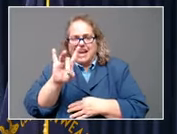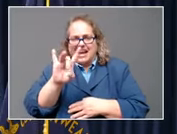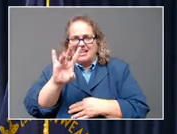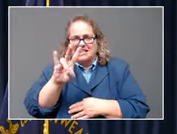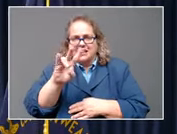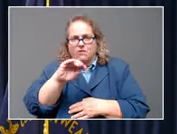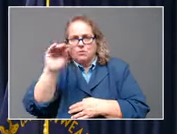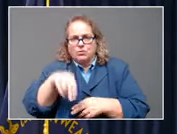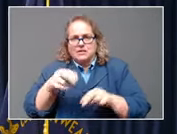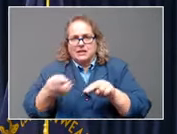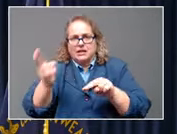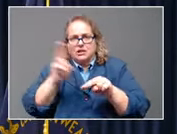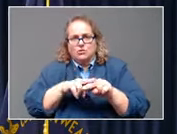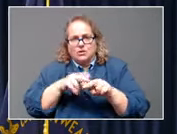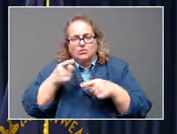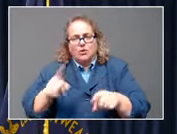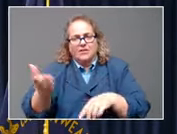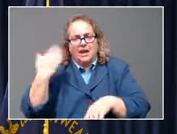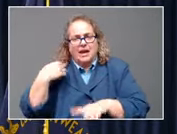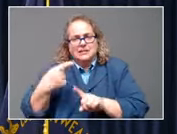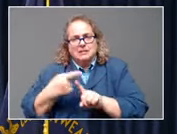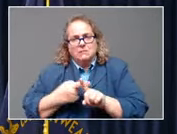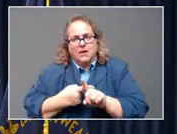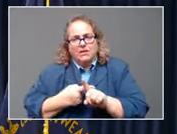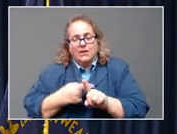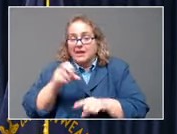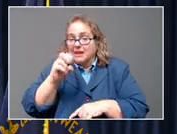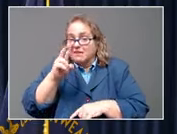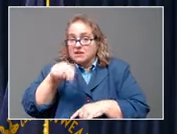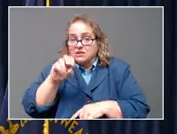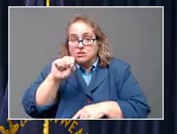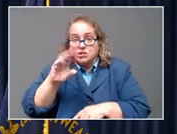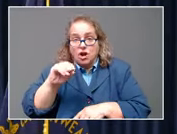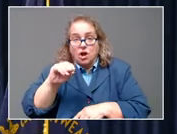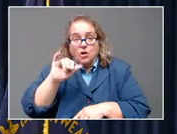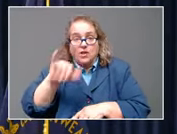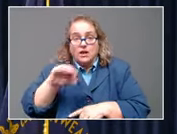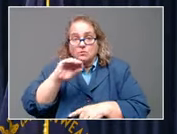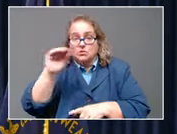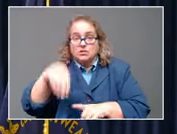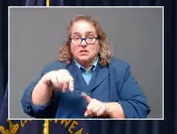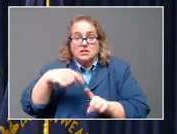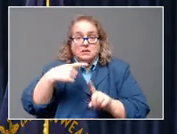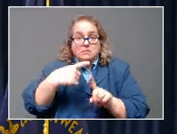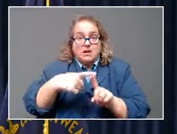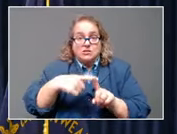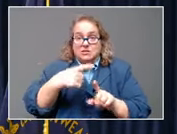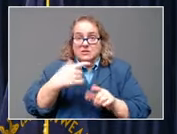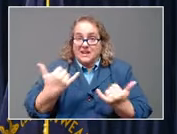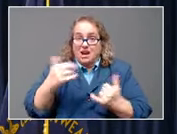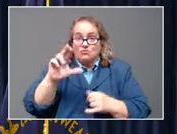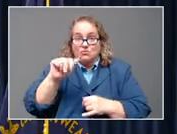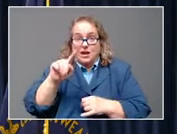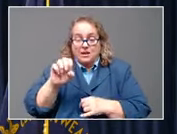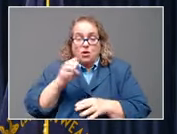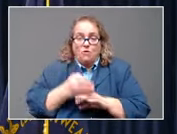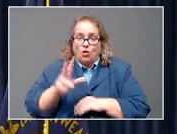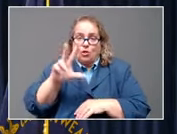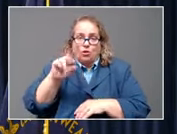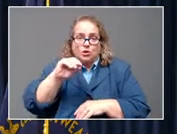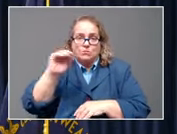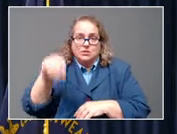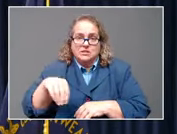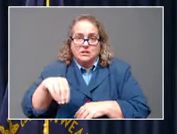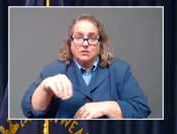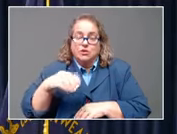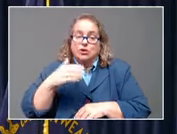past month. Even so, the positivity rate is over 30%, as the governor has shared today. The good news is it's blunted maybe